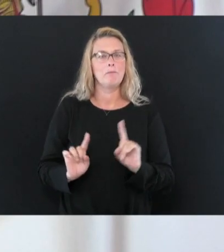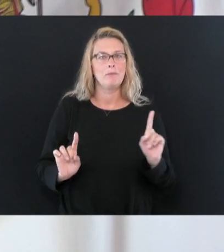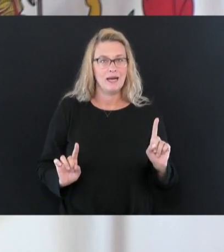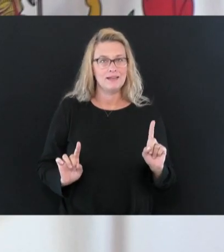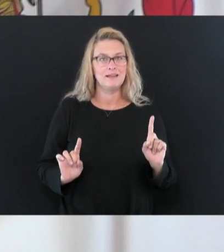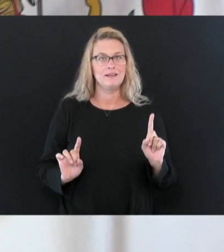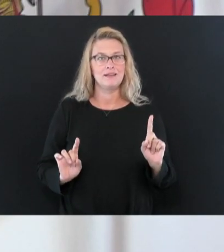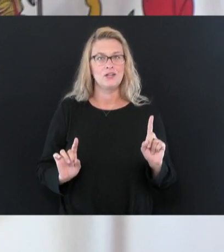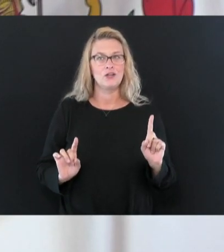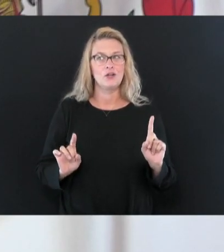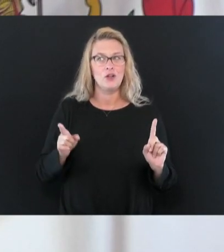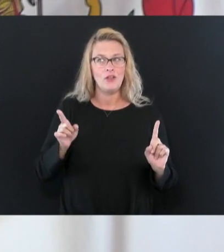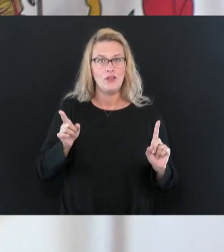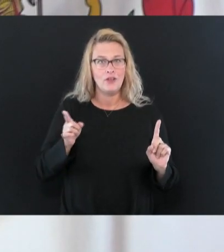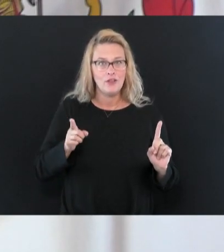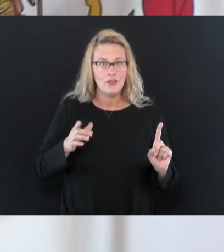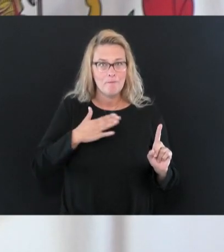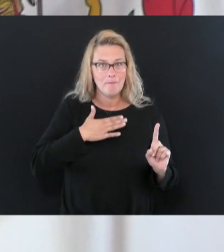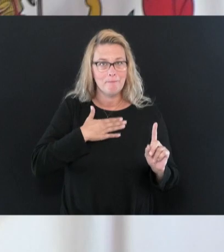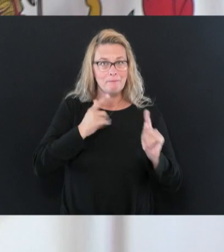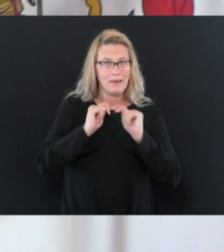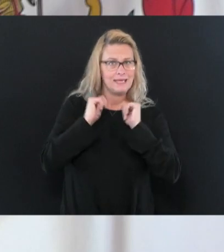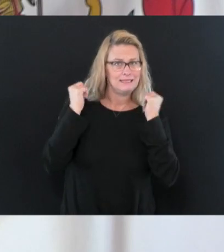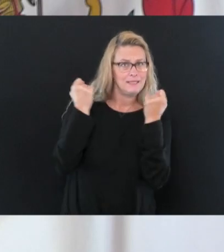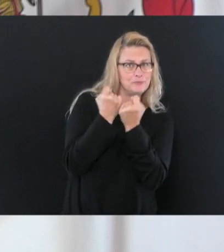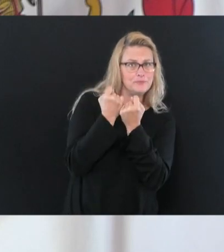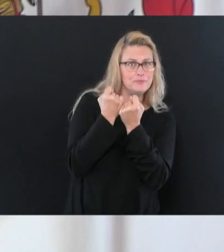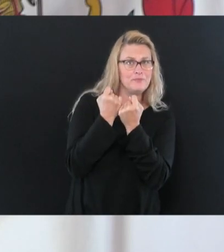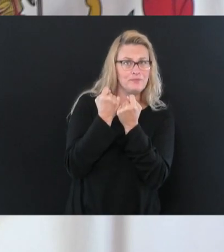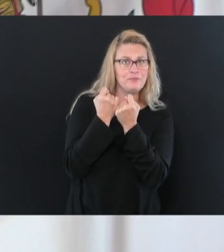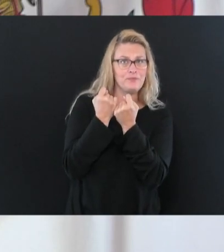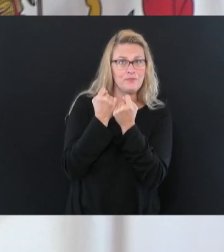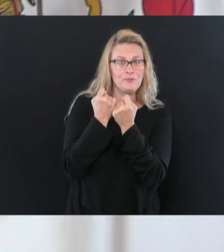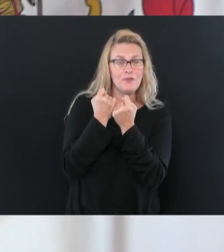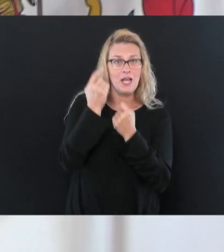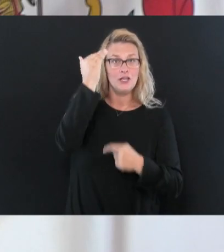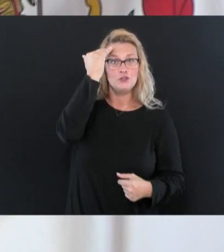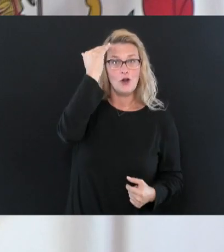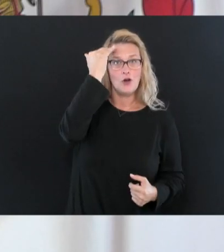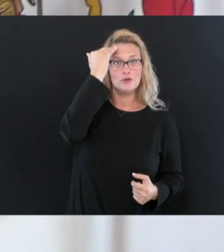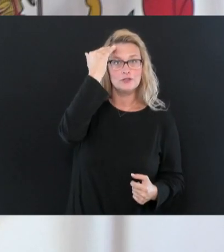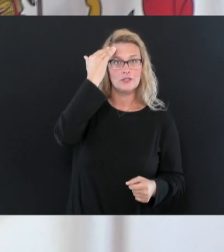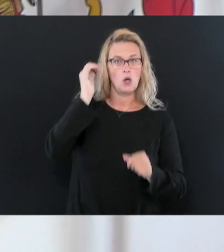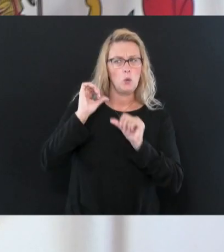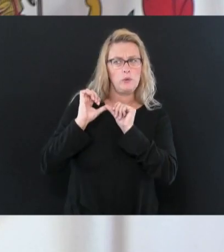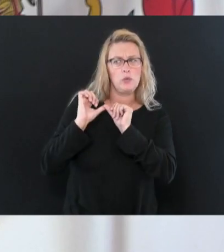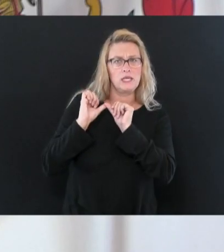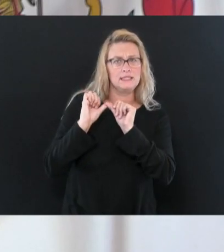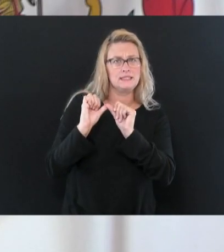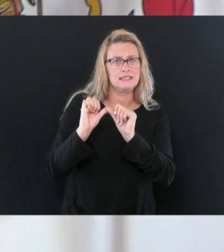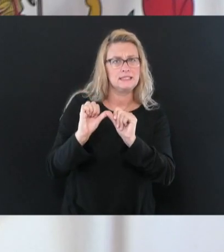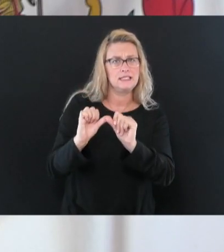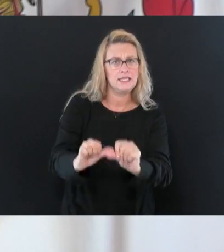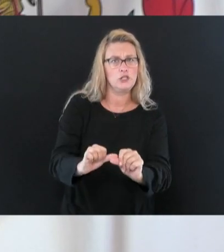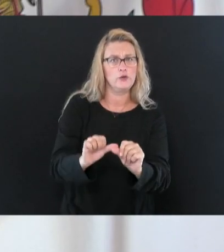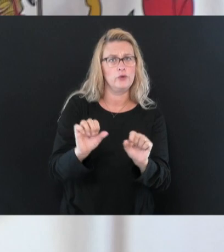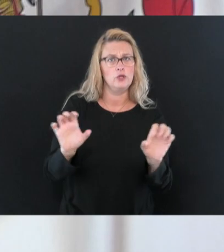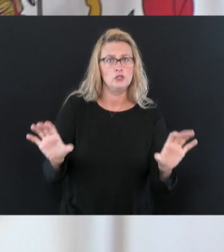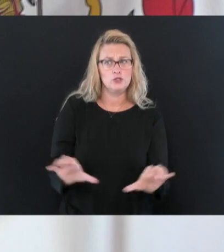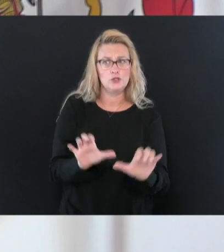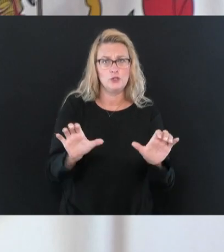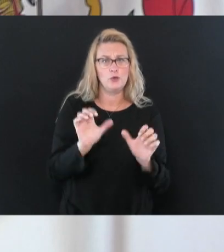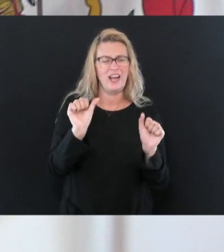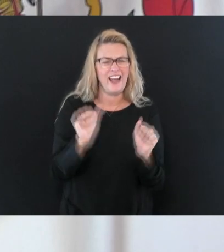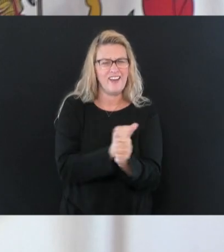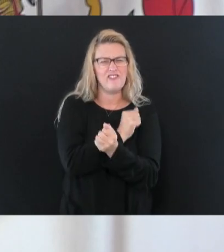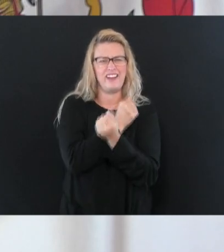Everybody that is working with me knows that we're going to continue to do every single thing that we